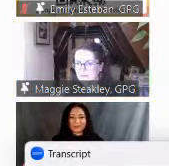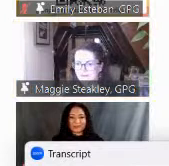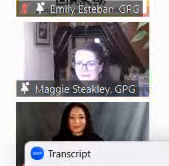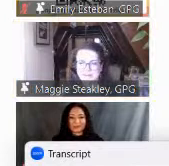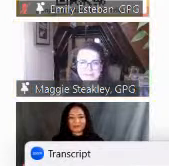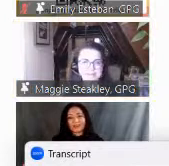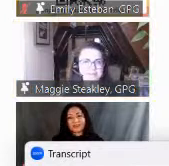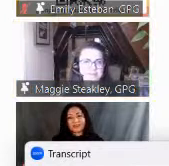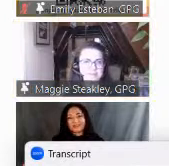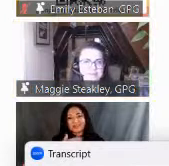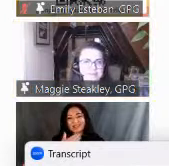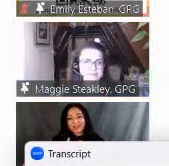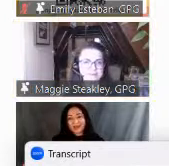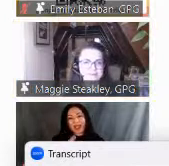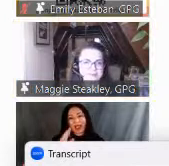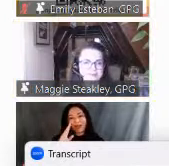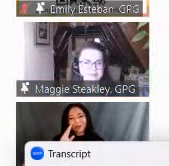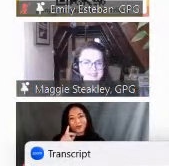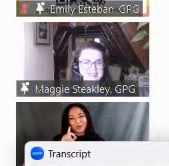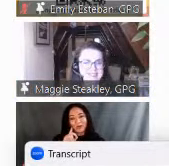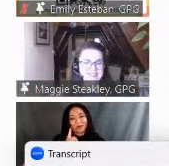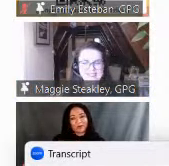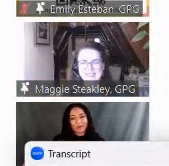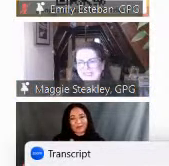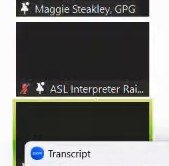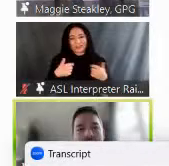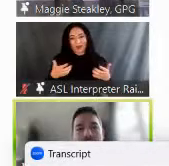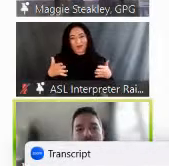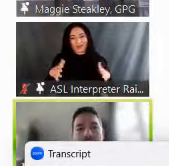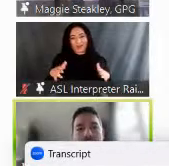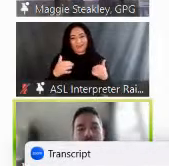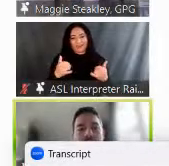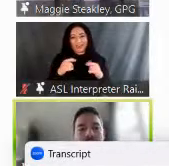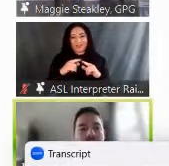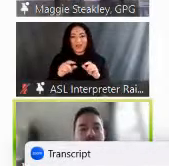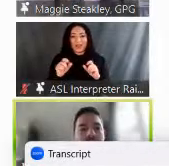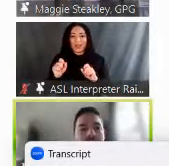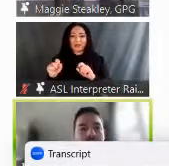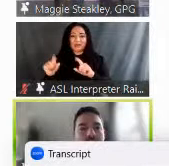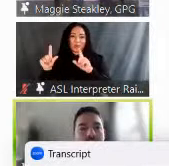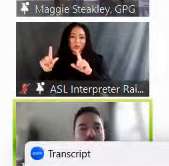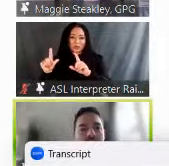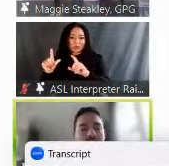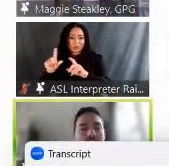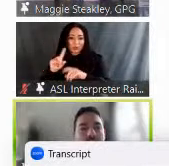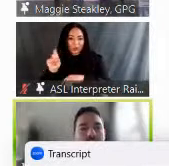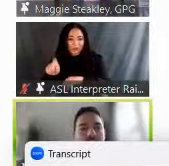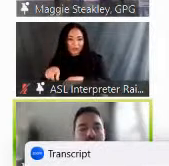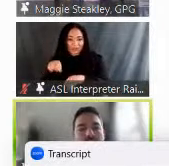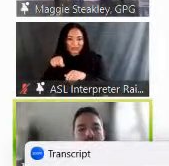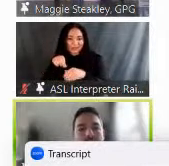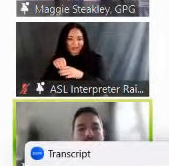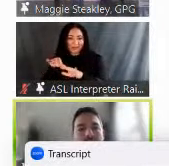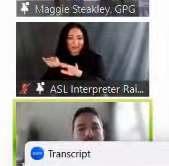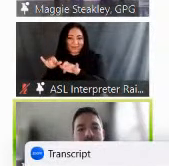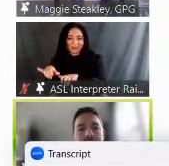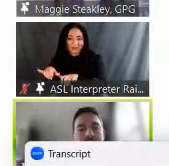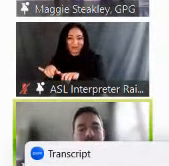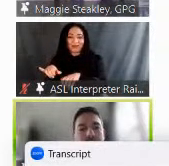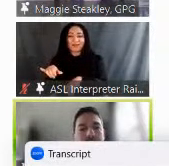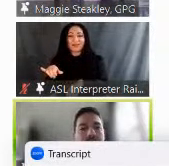Thank you. Yeah, I know you've heard from me already today, but I posed a question in the dialogue,